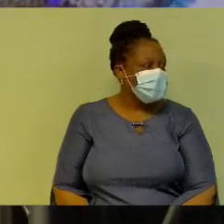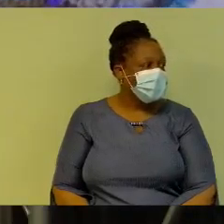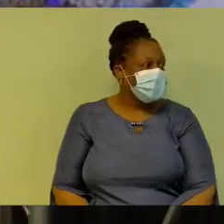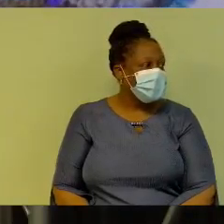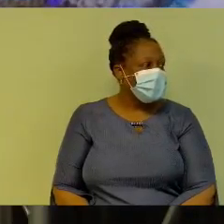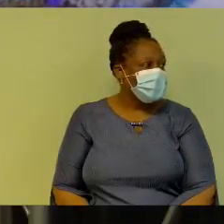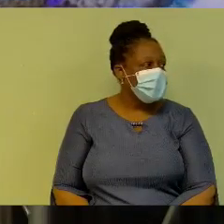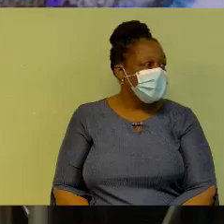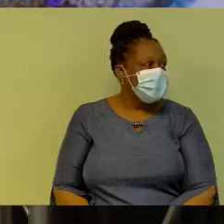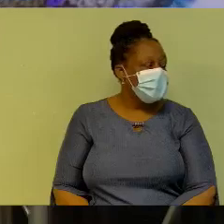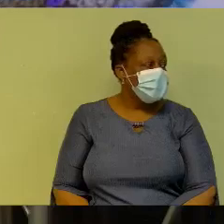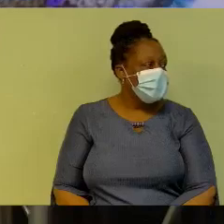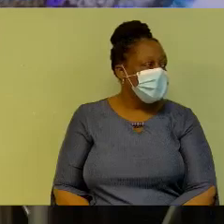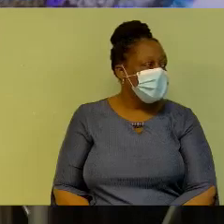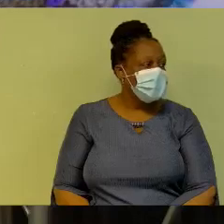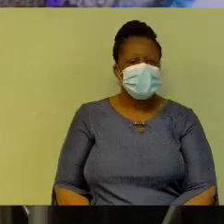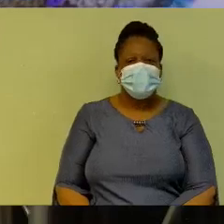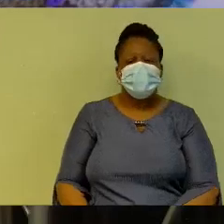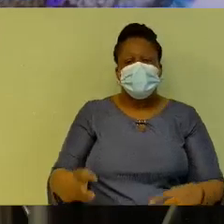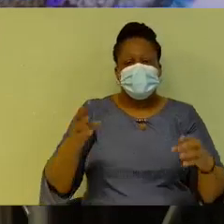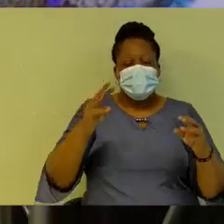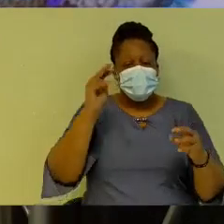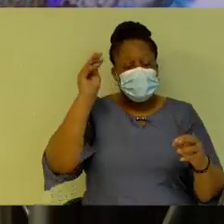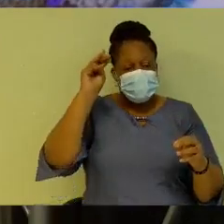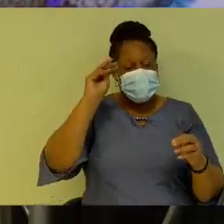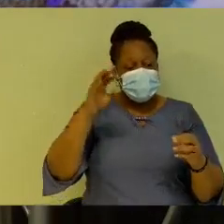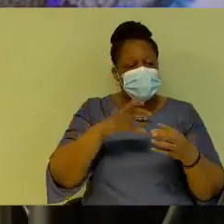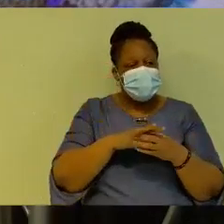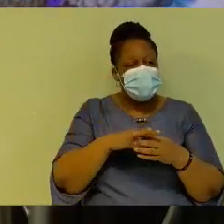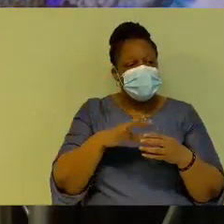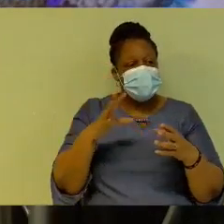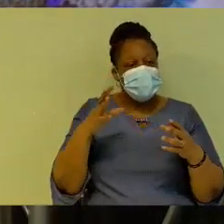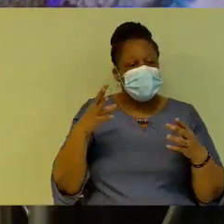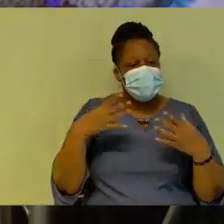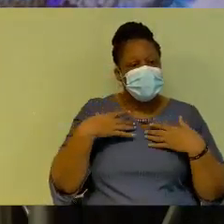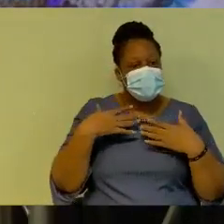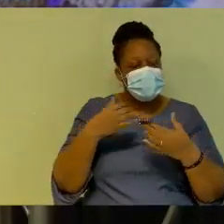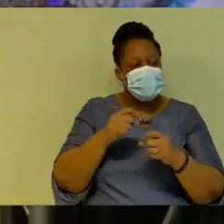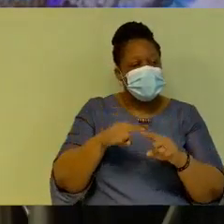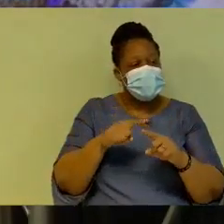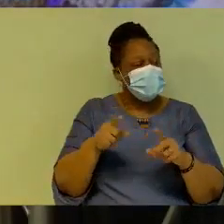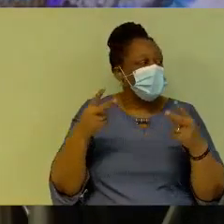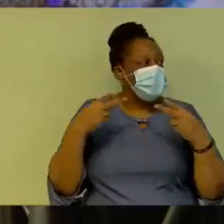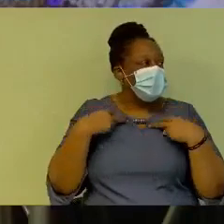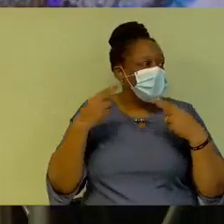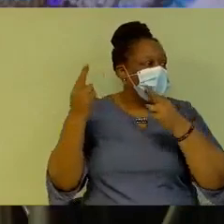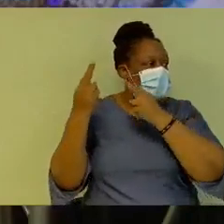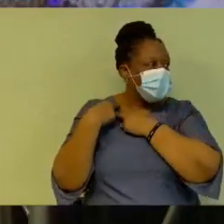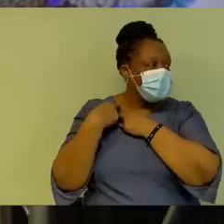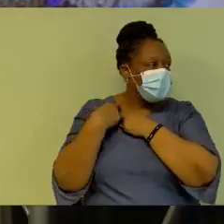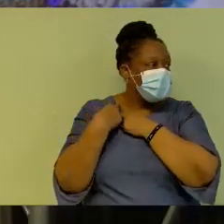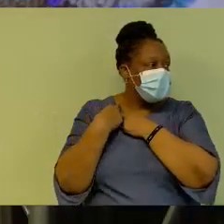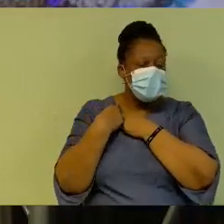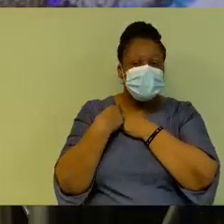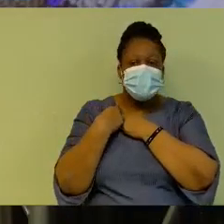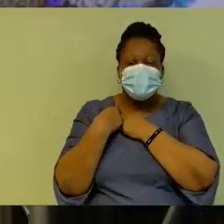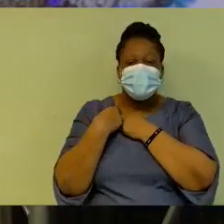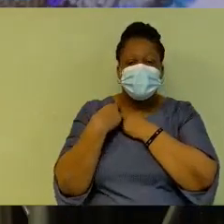Social Services has responsibility for, as we would say locally, for persons from the womb to the